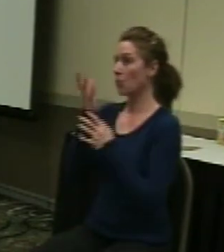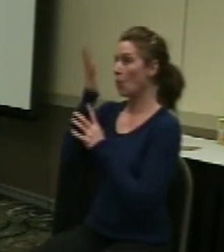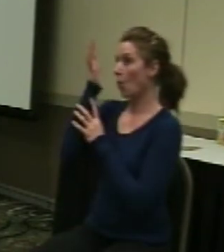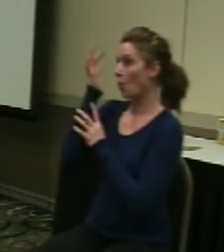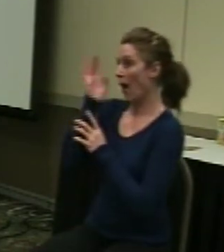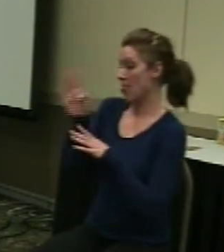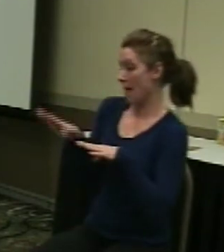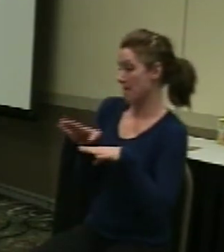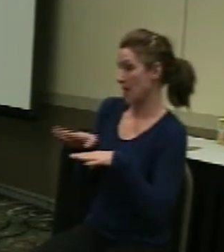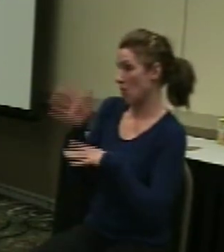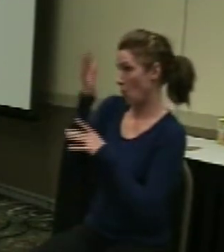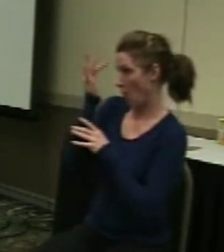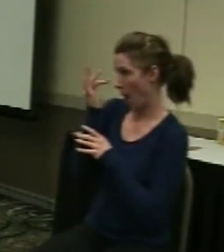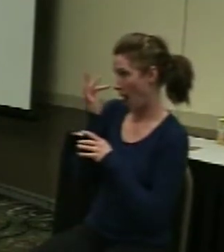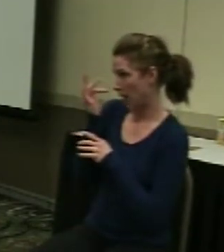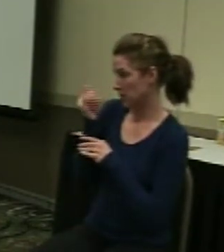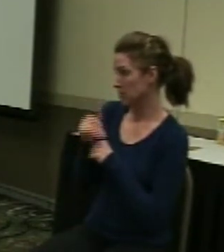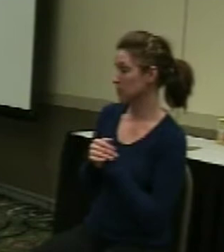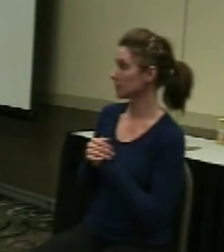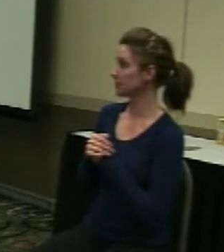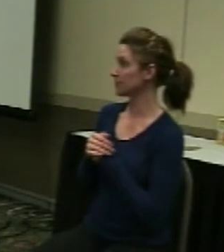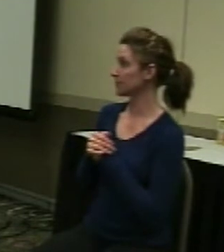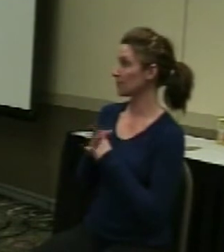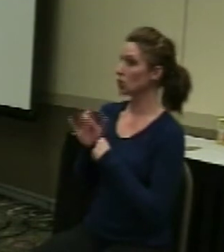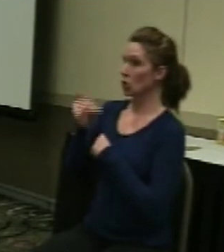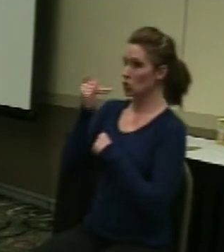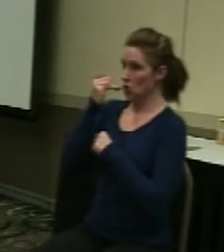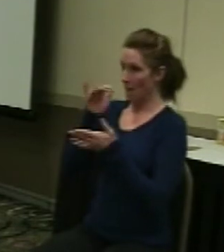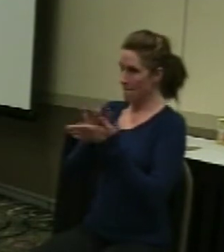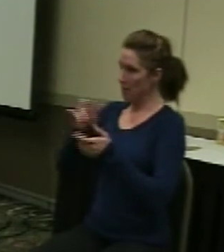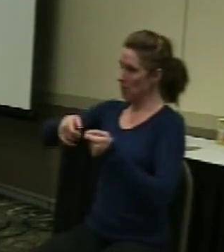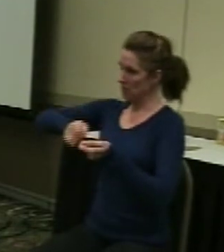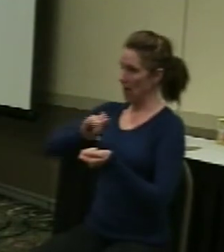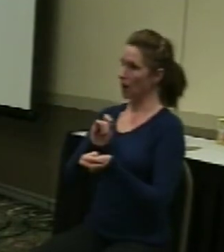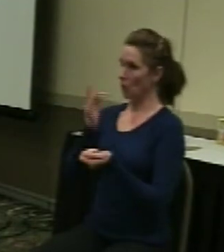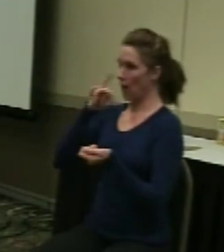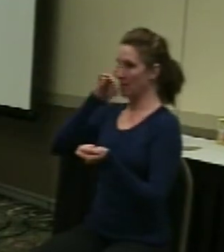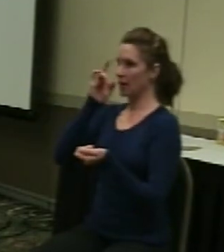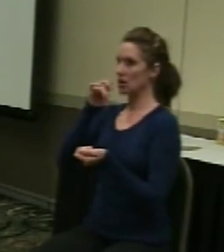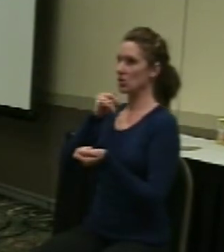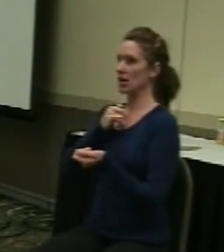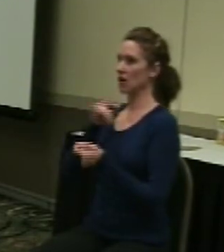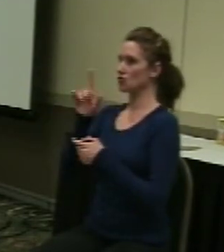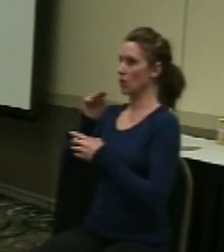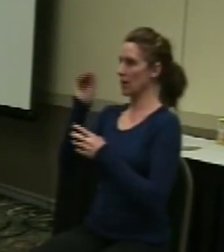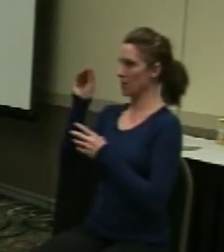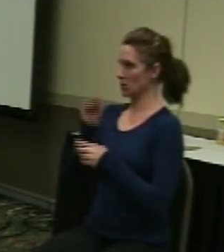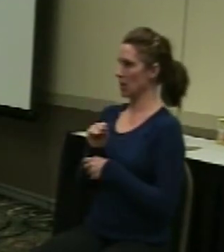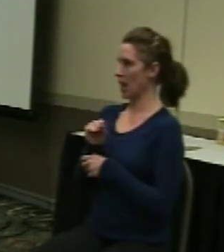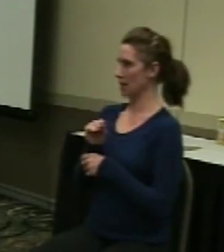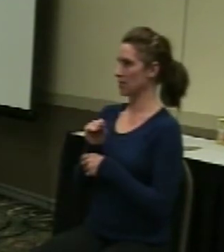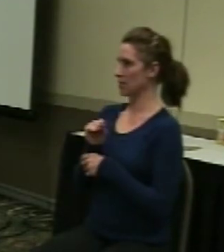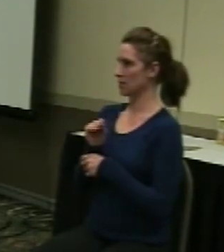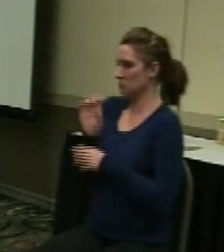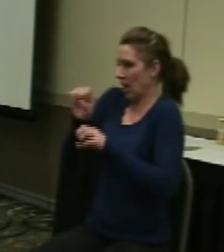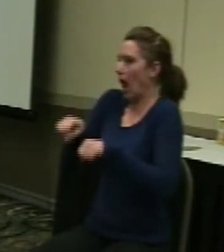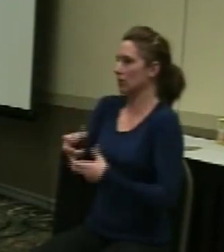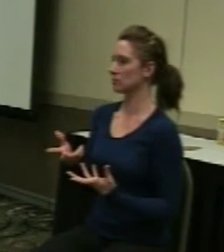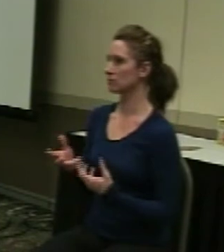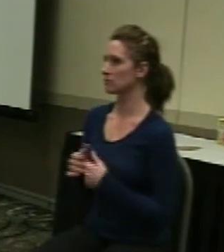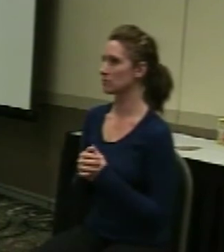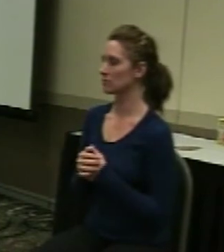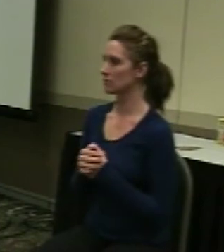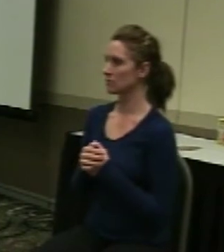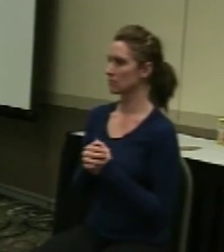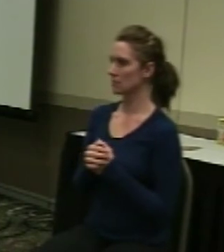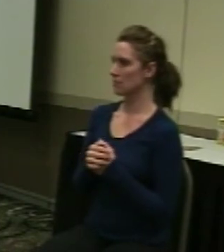you have learned sufficient that you know she's tearing her papers because she's got 20% of these things she's able to do. The rest of it